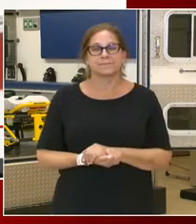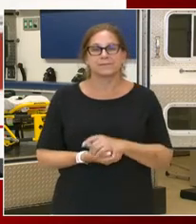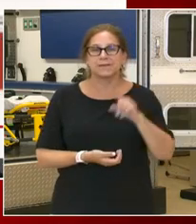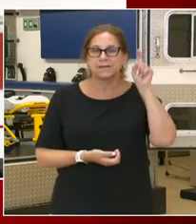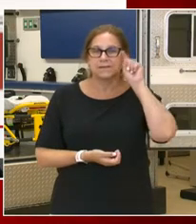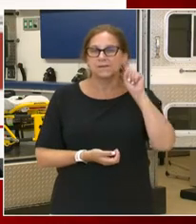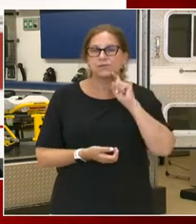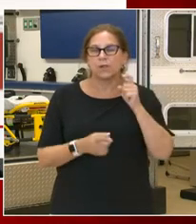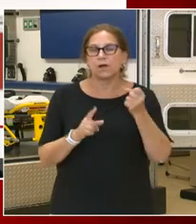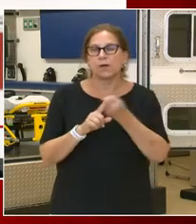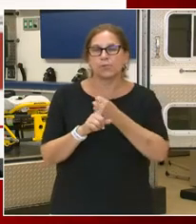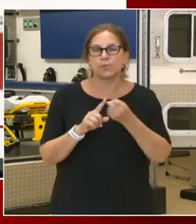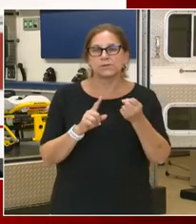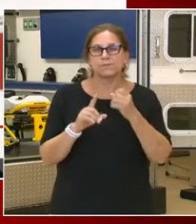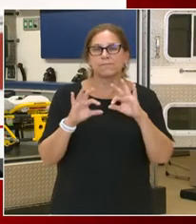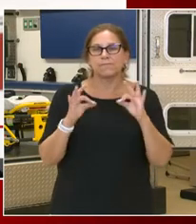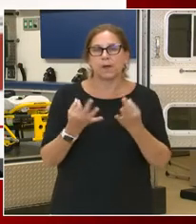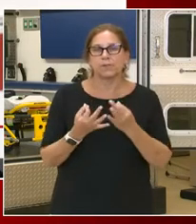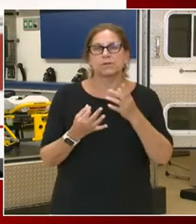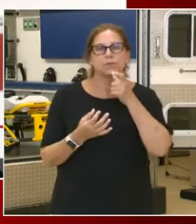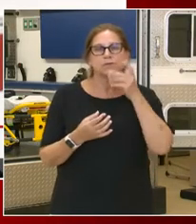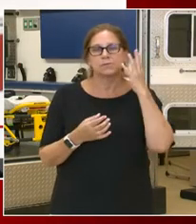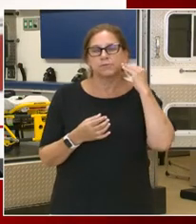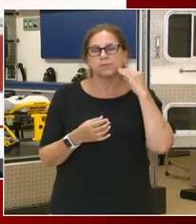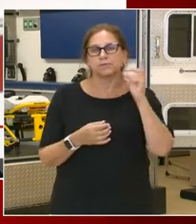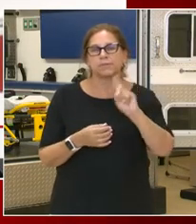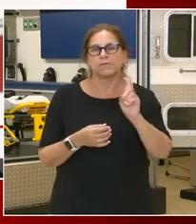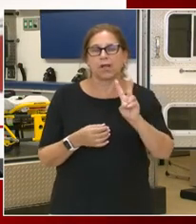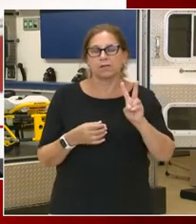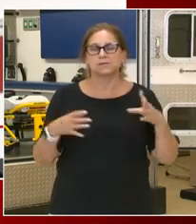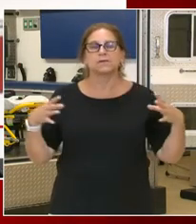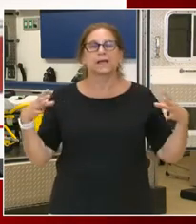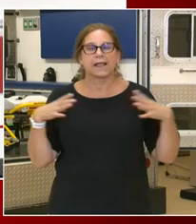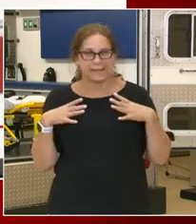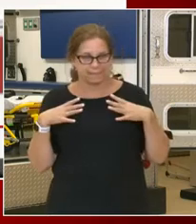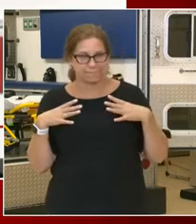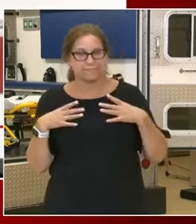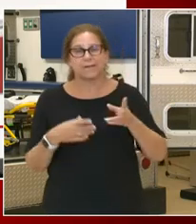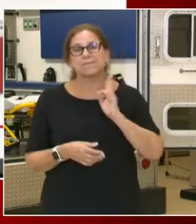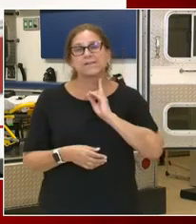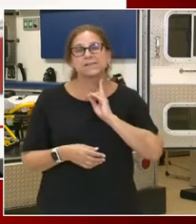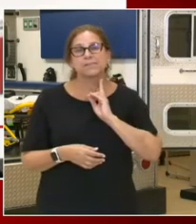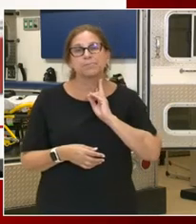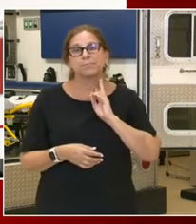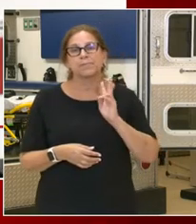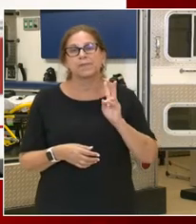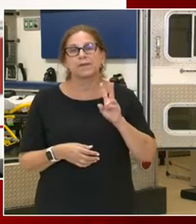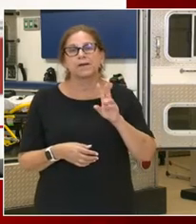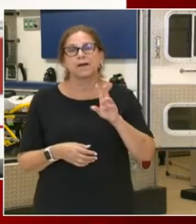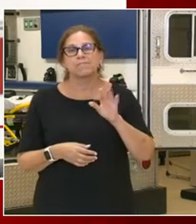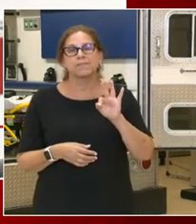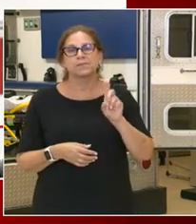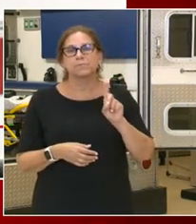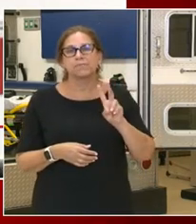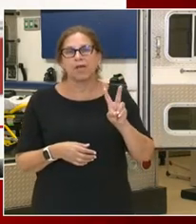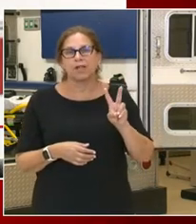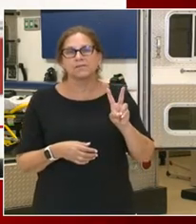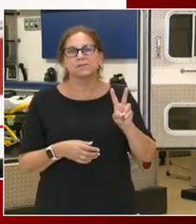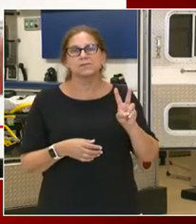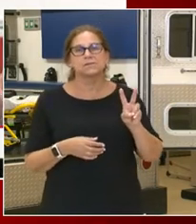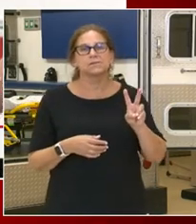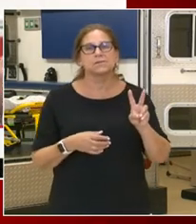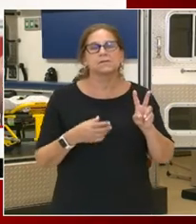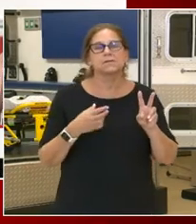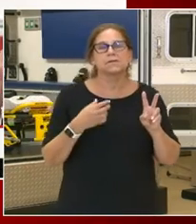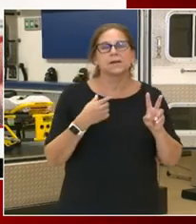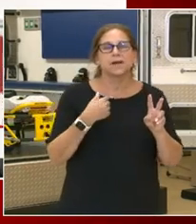violence leave. So any victim of domestic violence doesn't have to choose to seek victim assistance or go to work. Those are things that